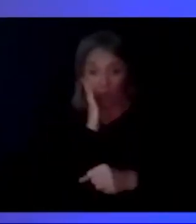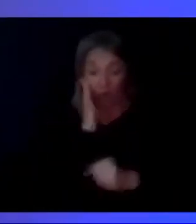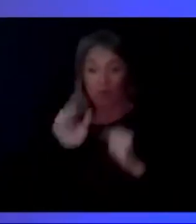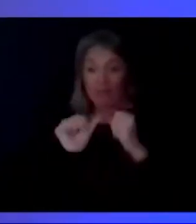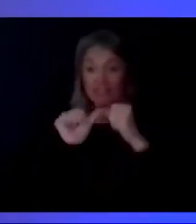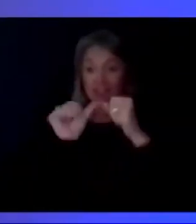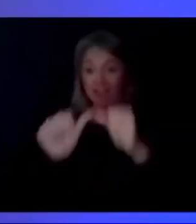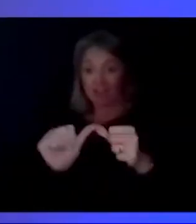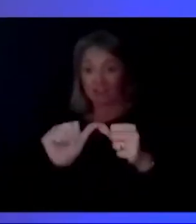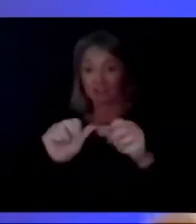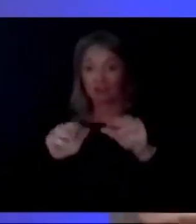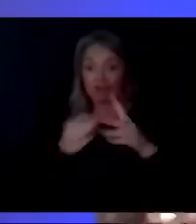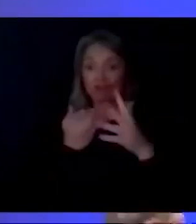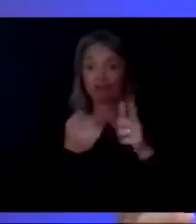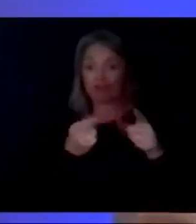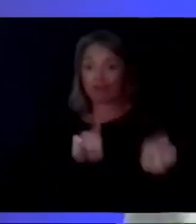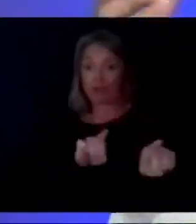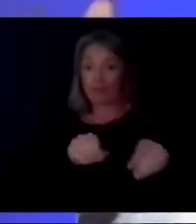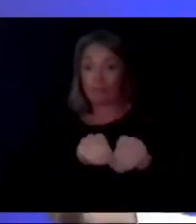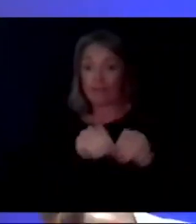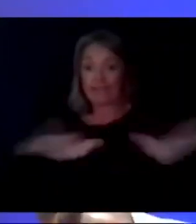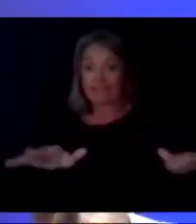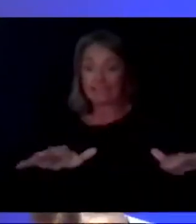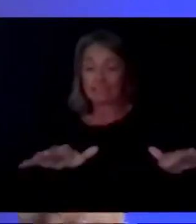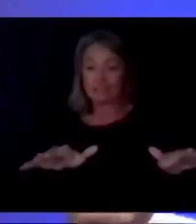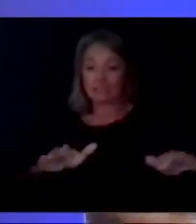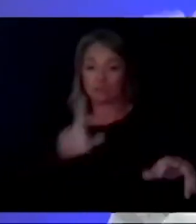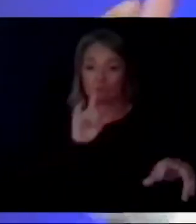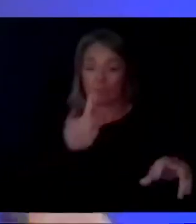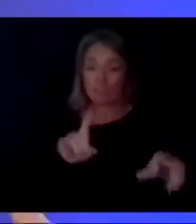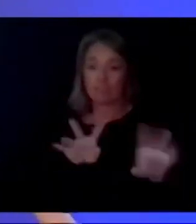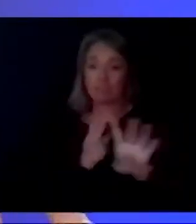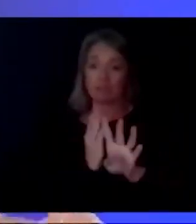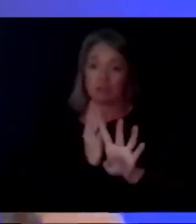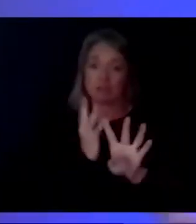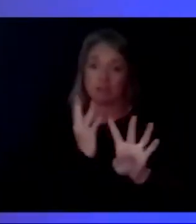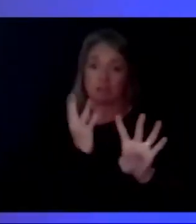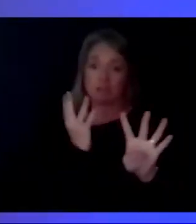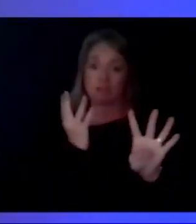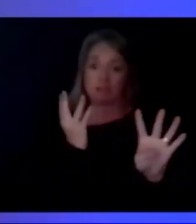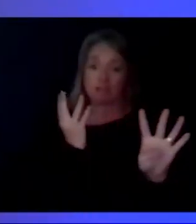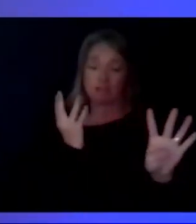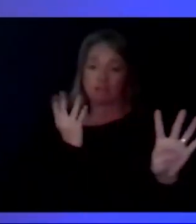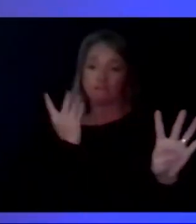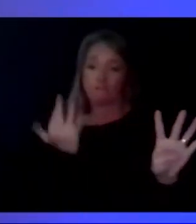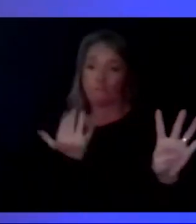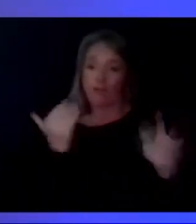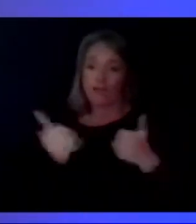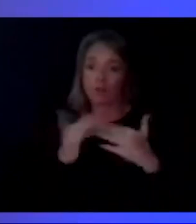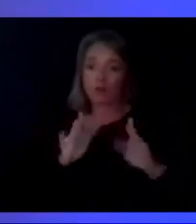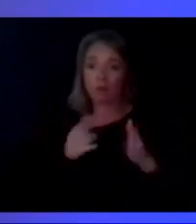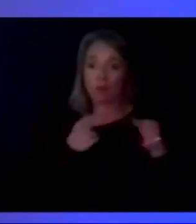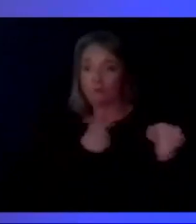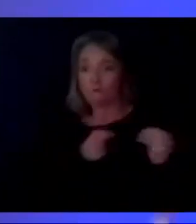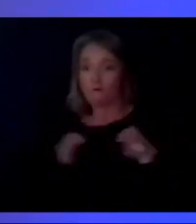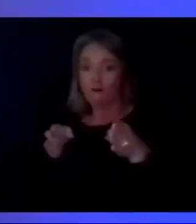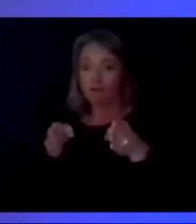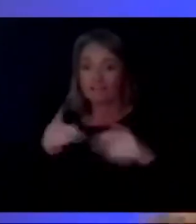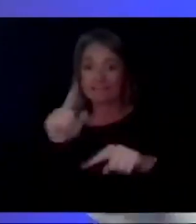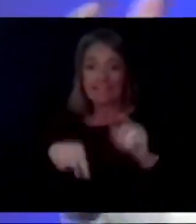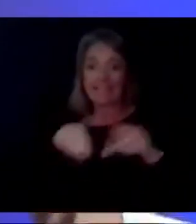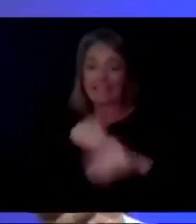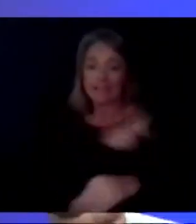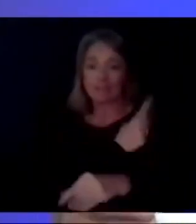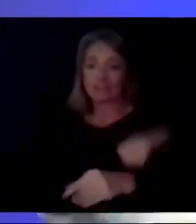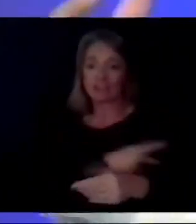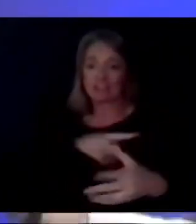pandemic, they start piling up into our hallways, into our waiting rooms, and we can't get patients then out of our ER